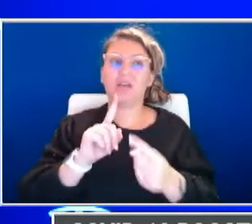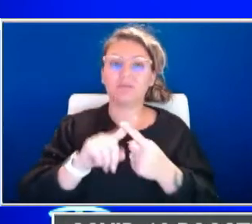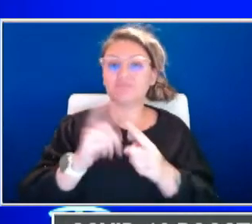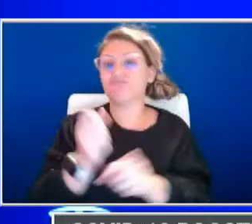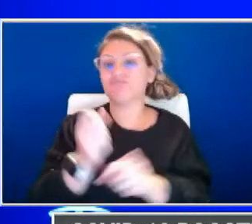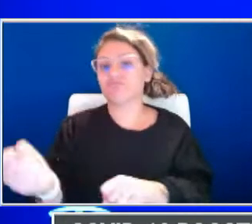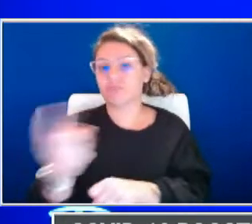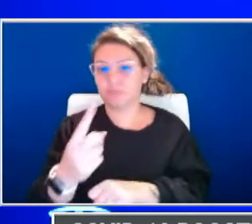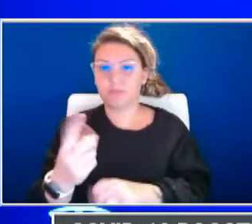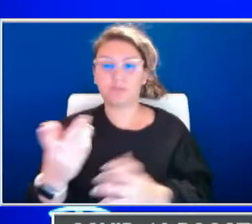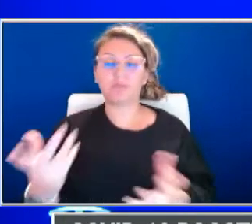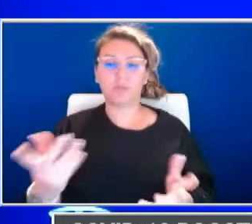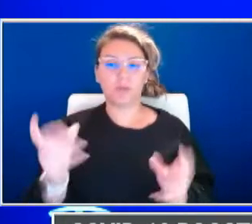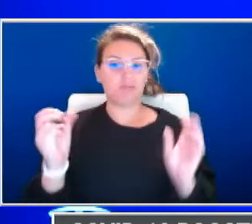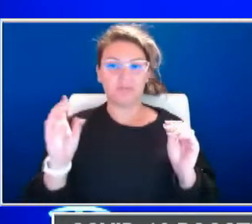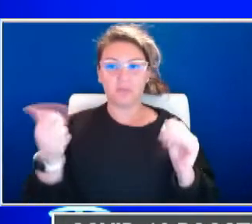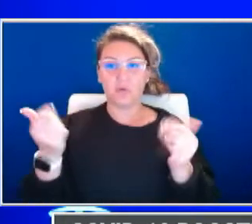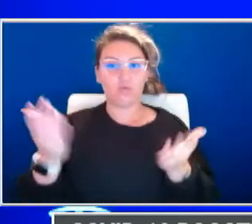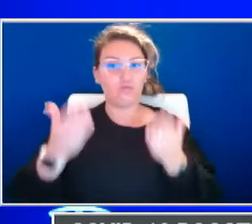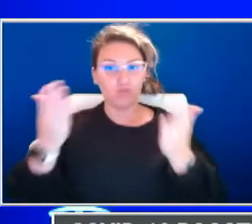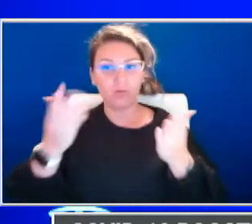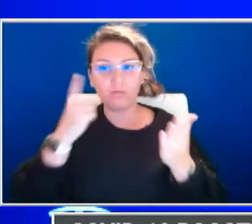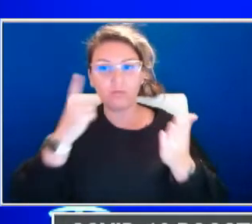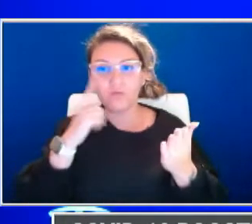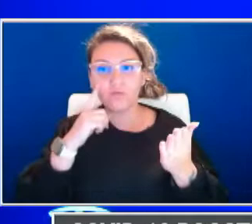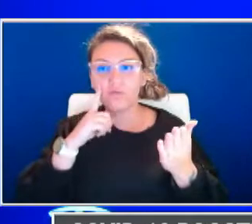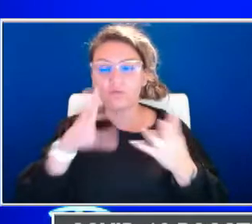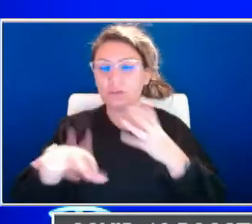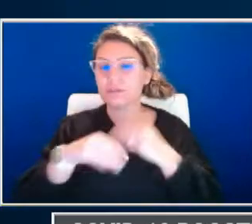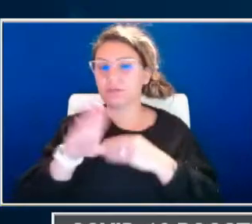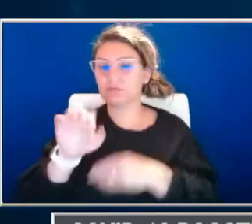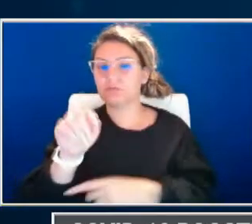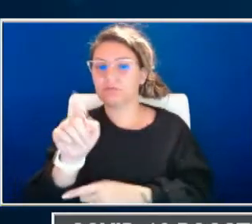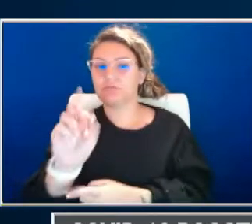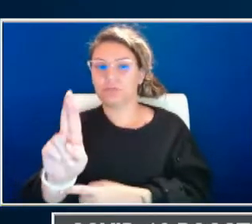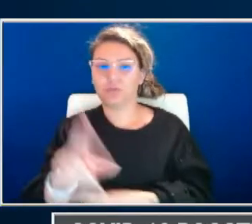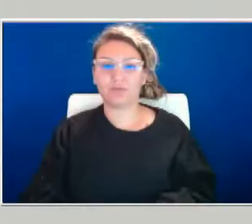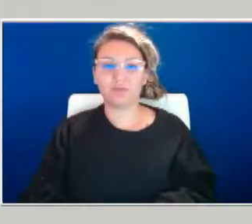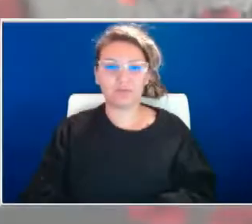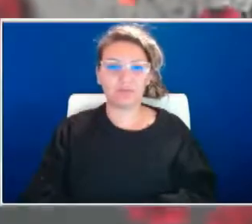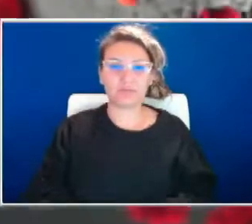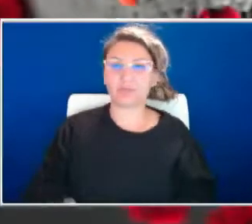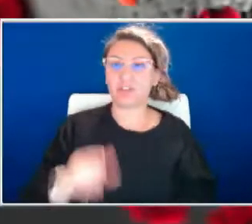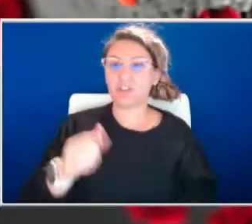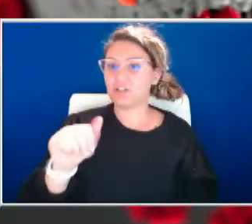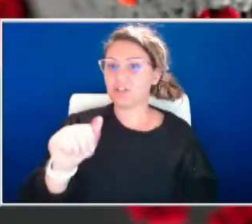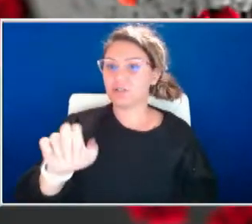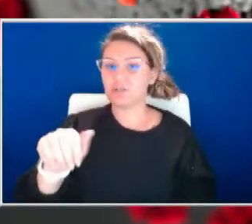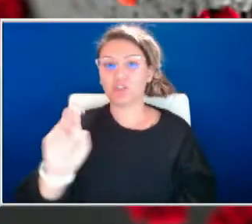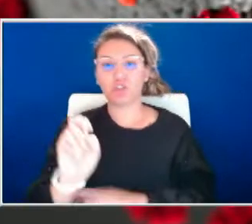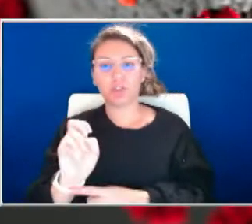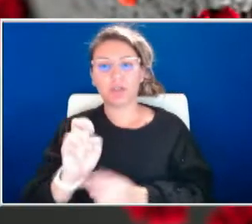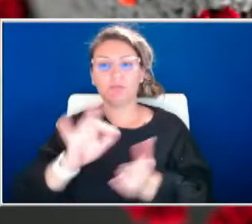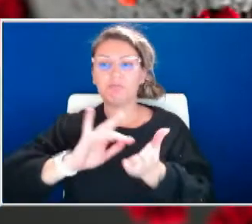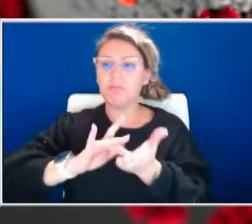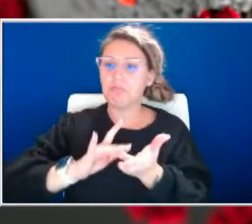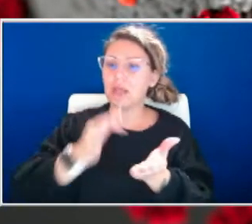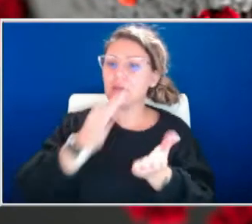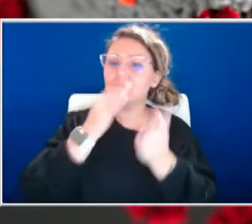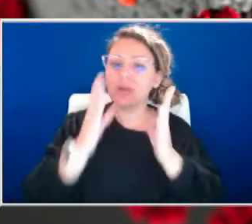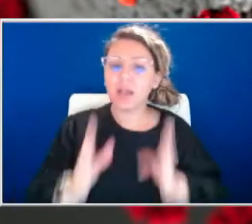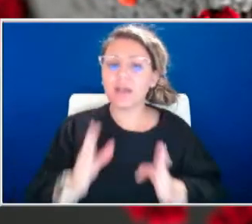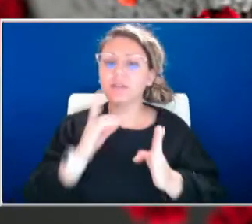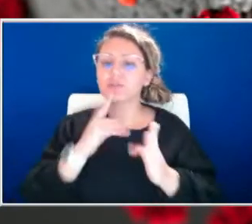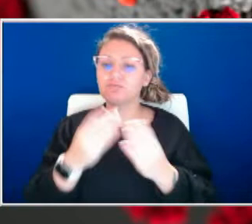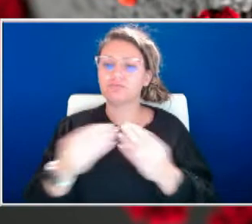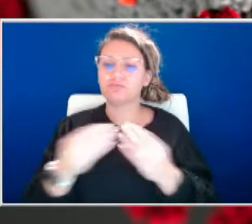no other recommendation for further boosting at this point in time. Jean wants to know, have medical experts resolved the issue of whether or not to